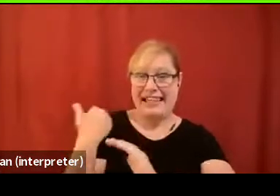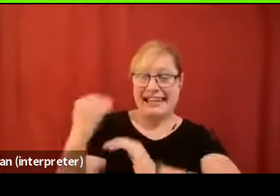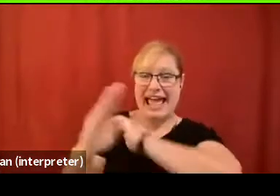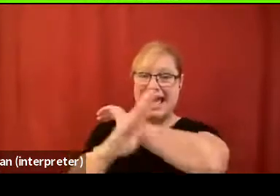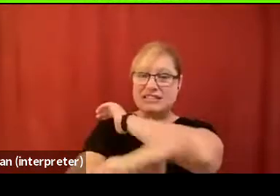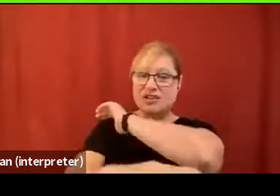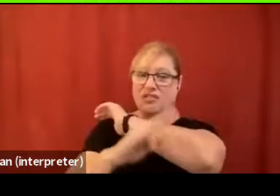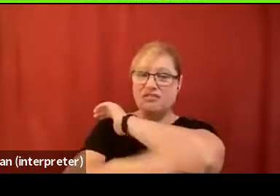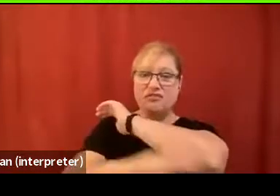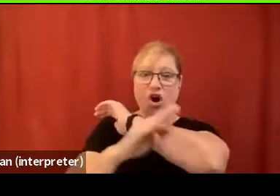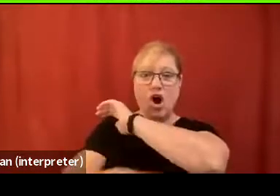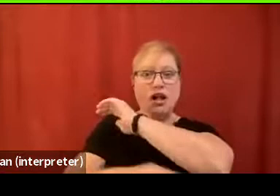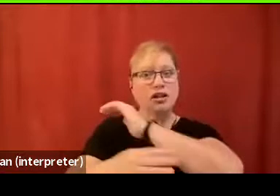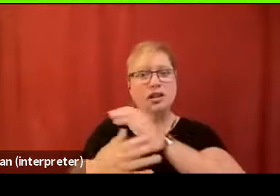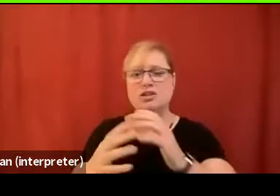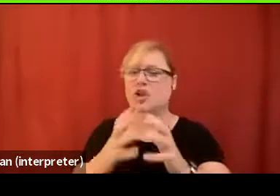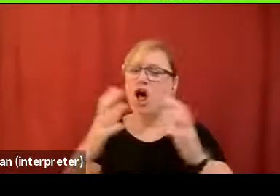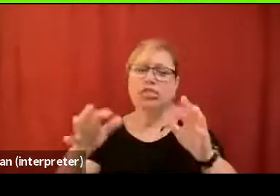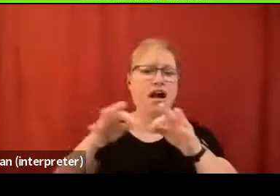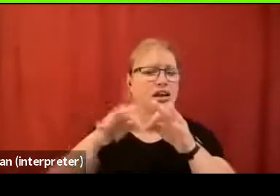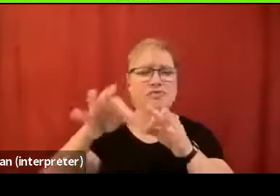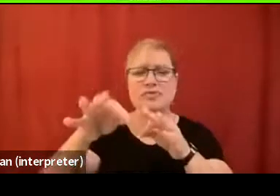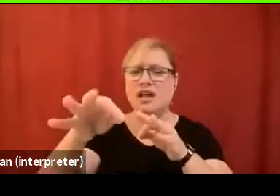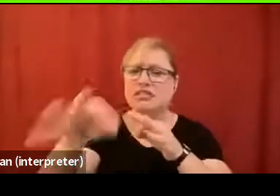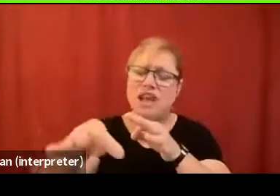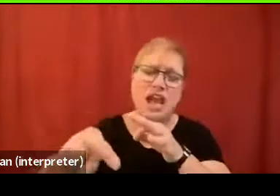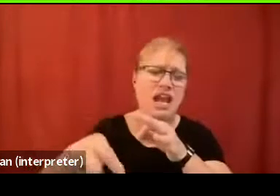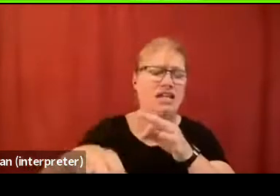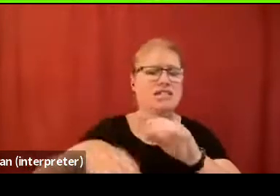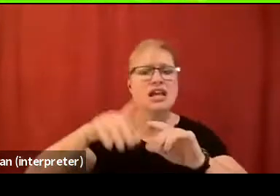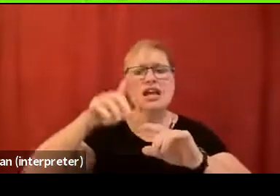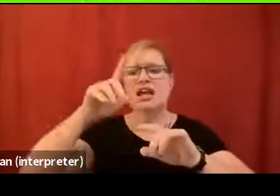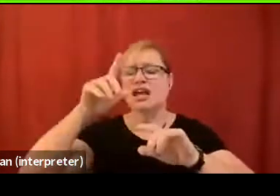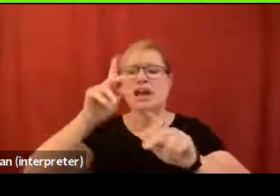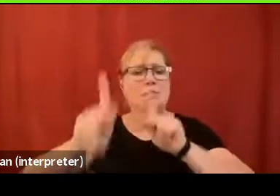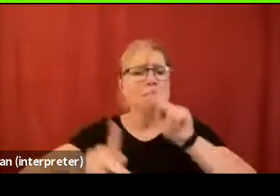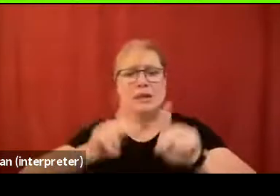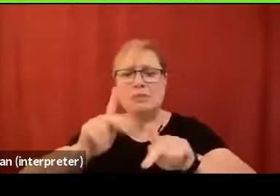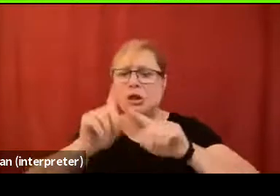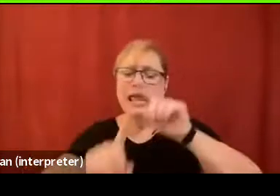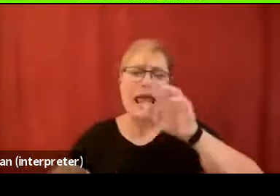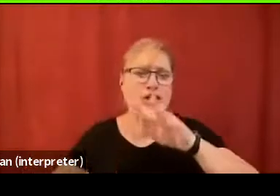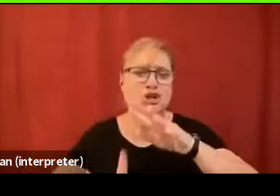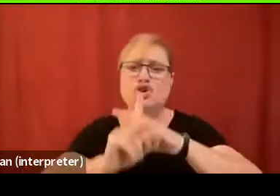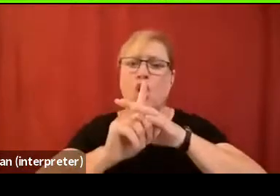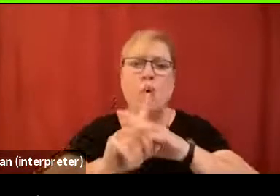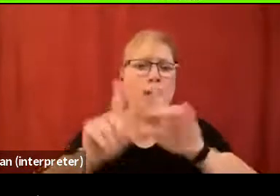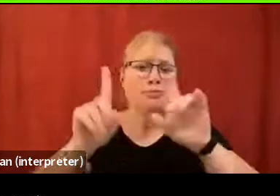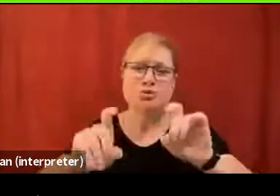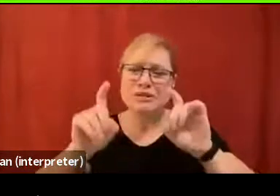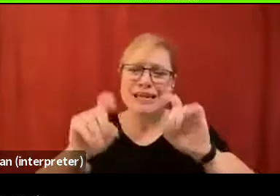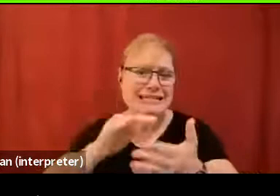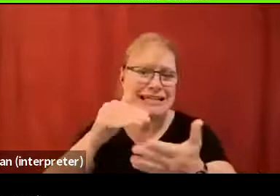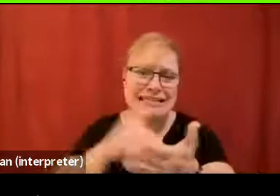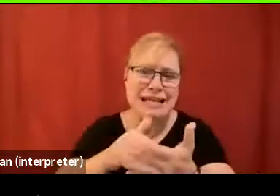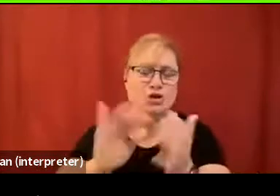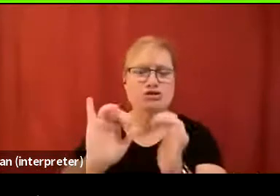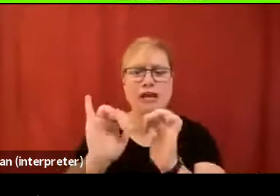know, delays, and then people not being able to get to testing centers, or how do you do social distancing in space like that?